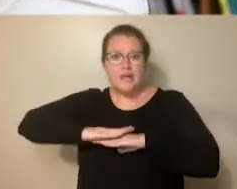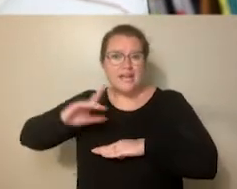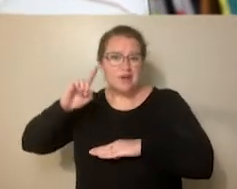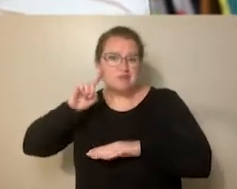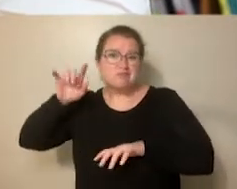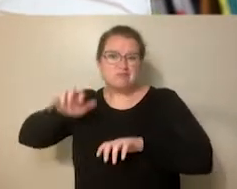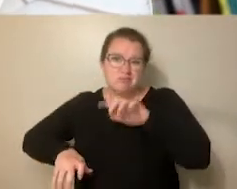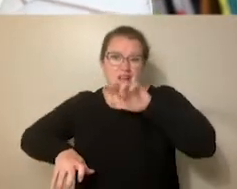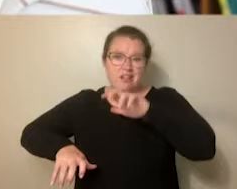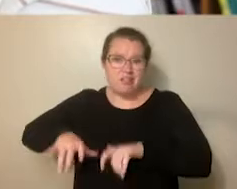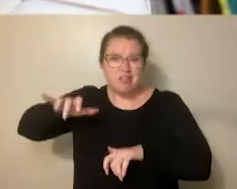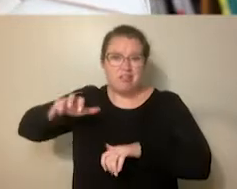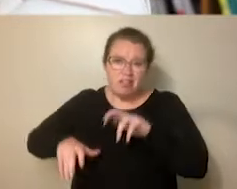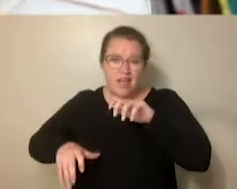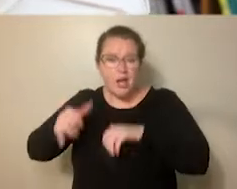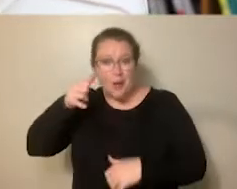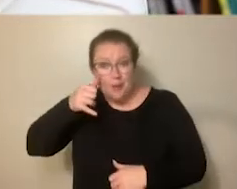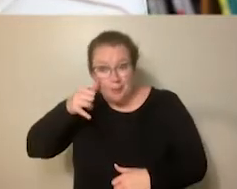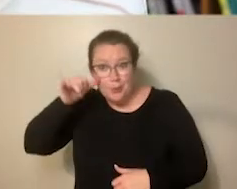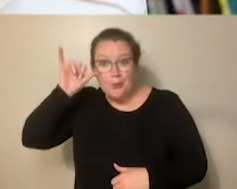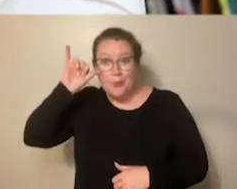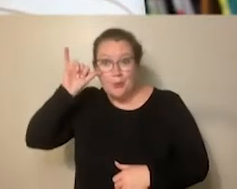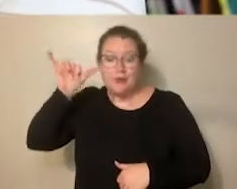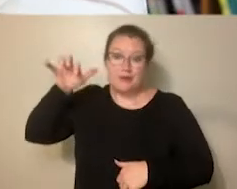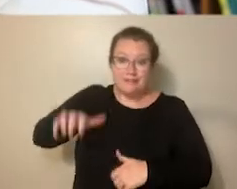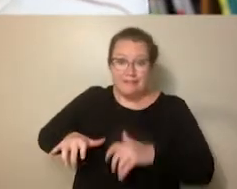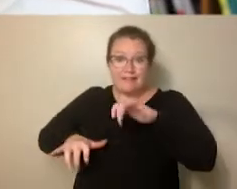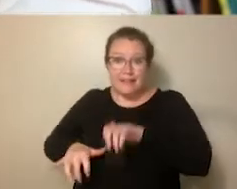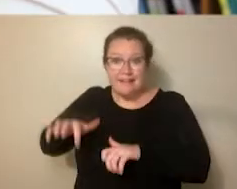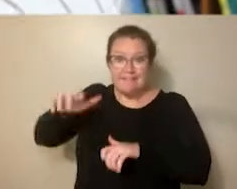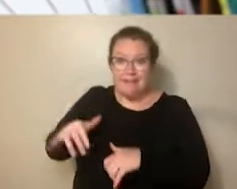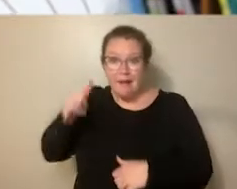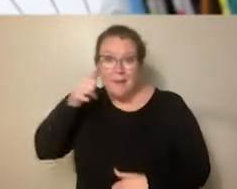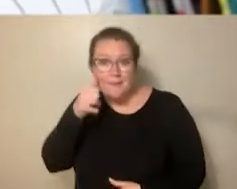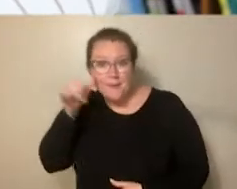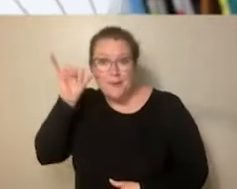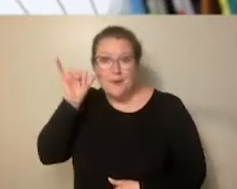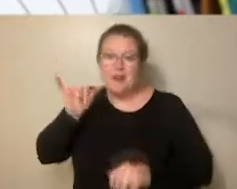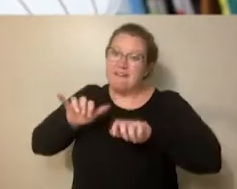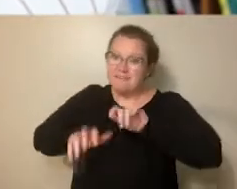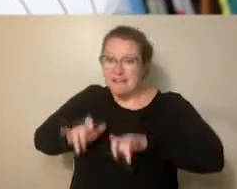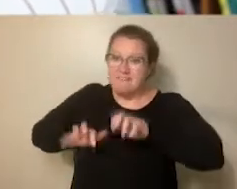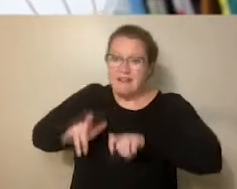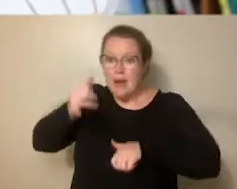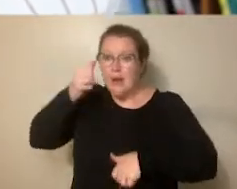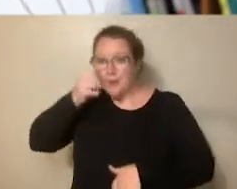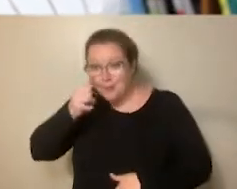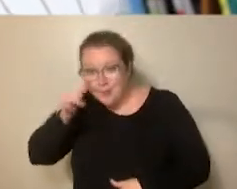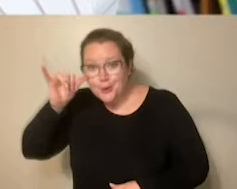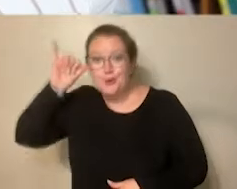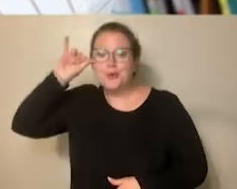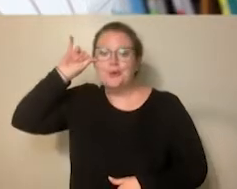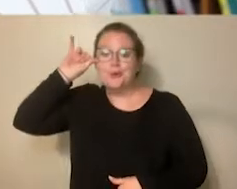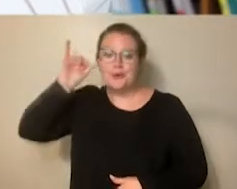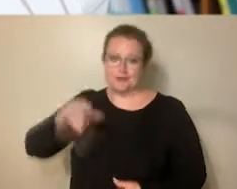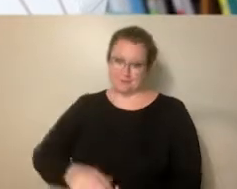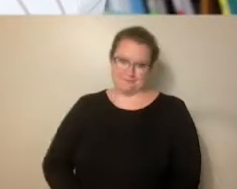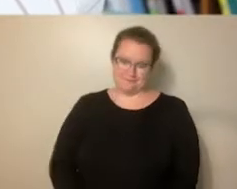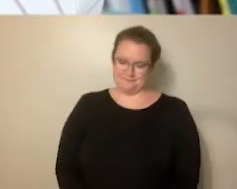clack, moo. Click, clack, moo. Clickety, clack, moo.